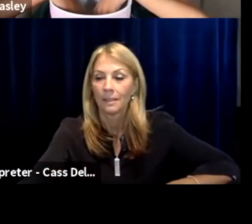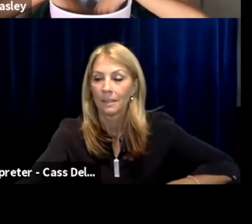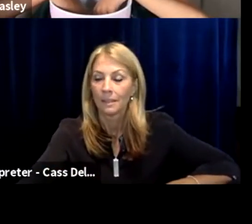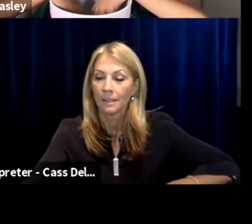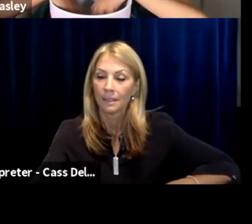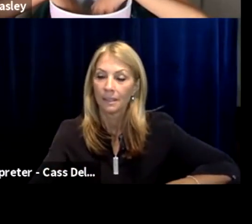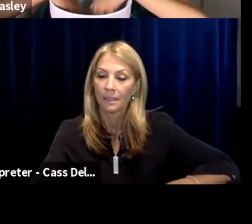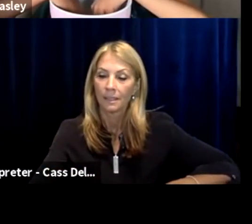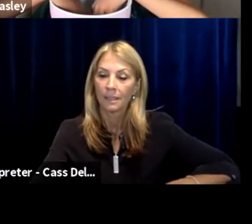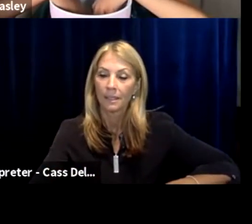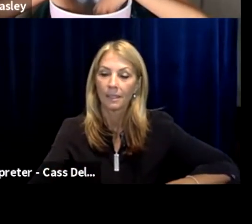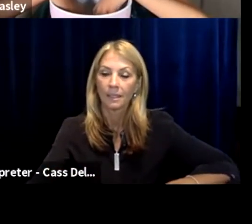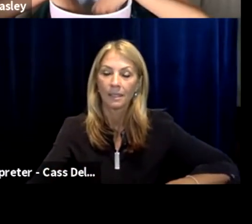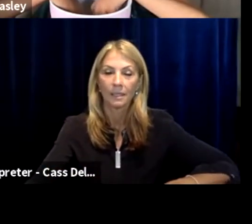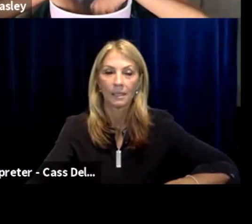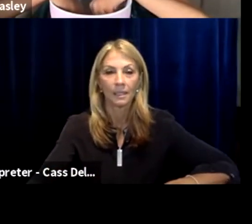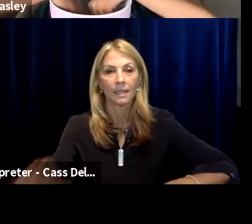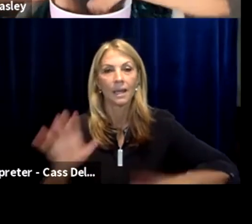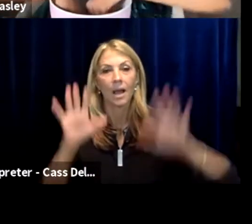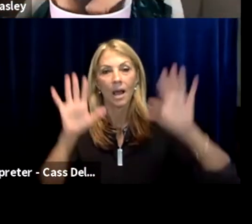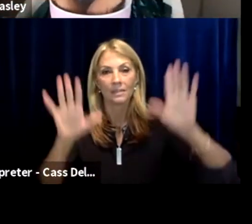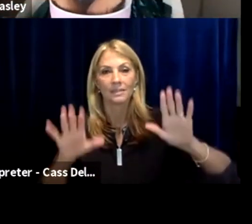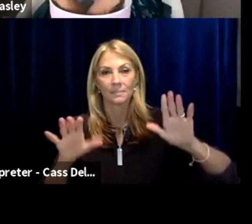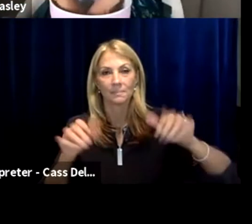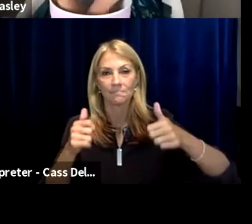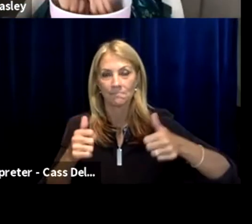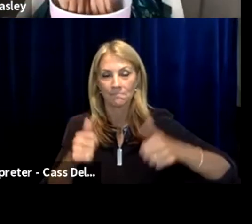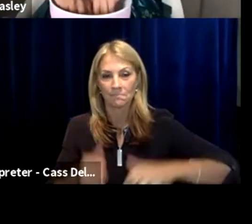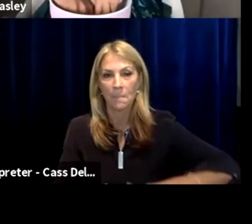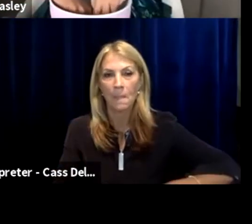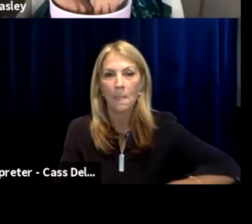Awesome sauce. Oh no, my ring.